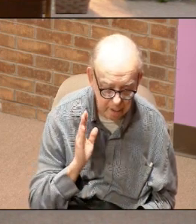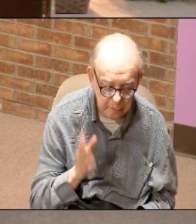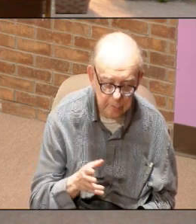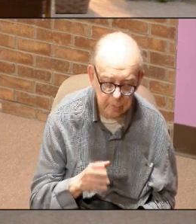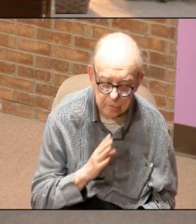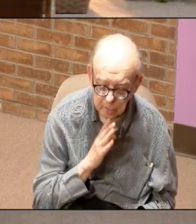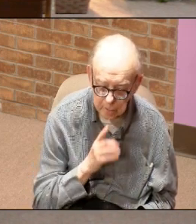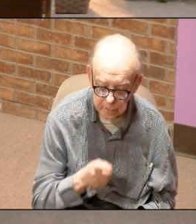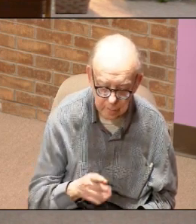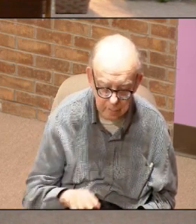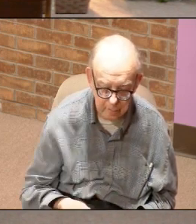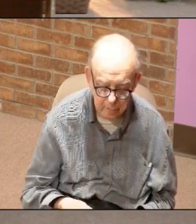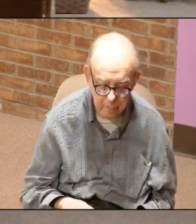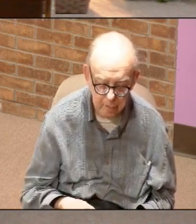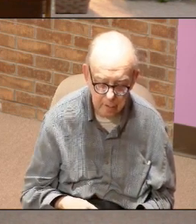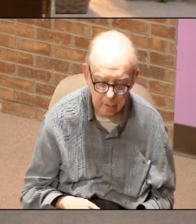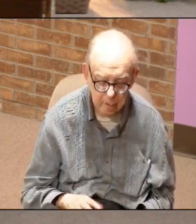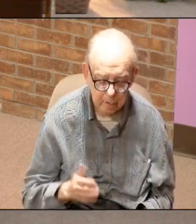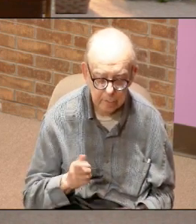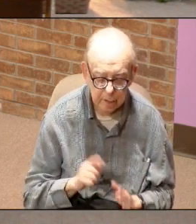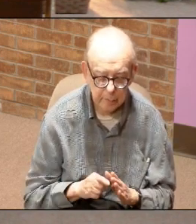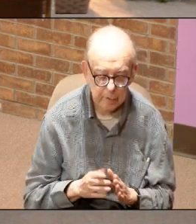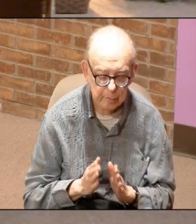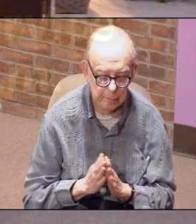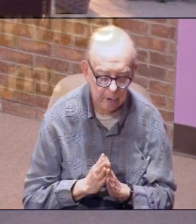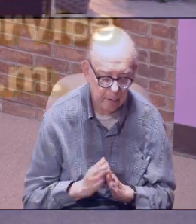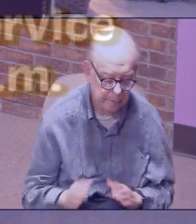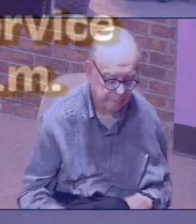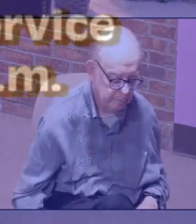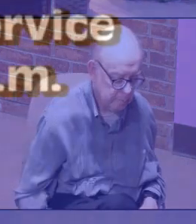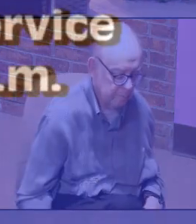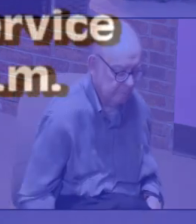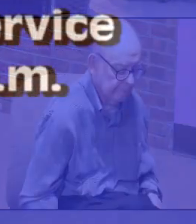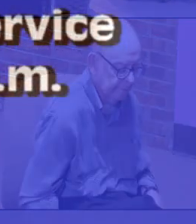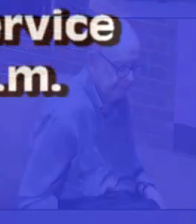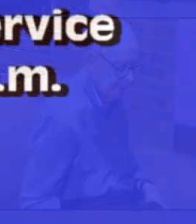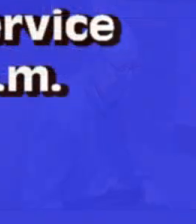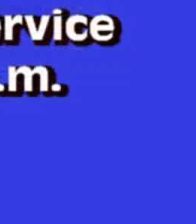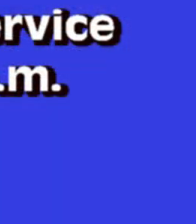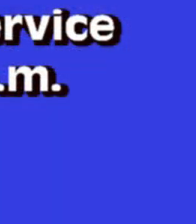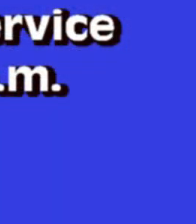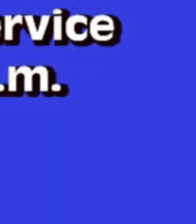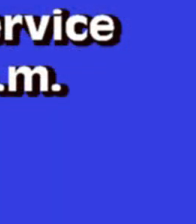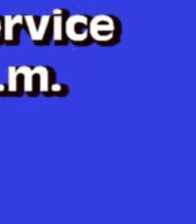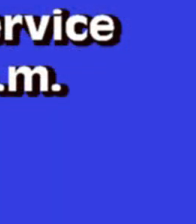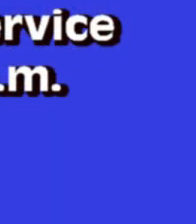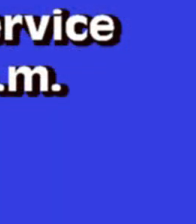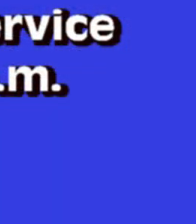So let's take a couple minutes. You pray and let him speak to you.